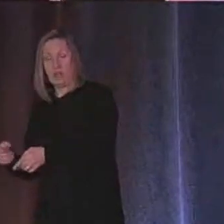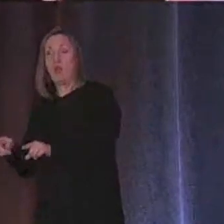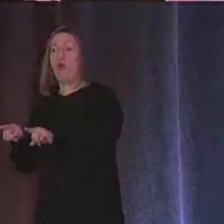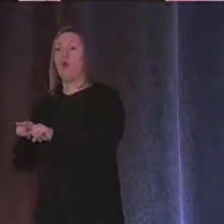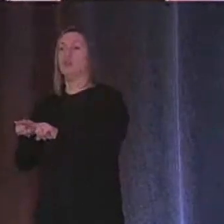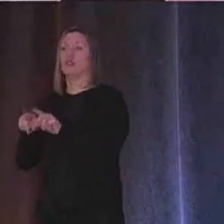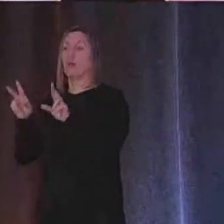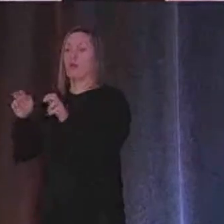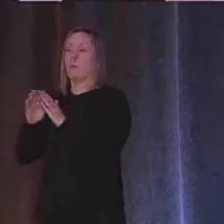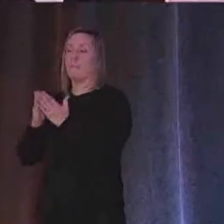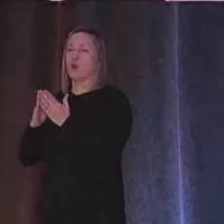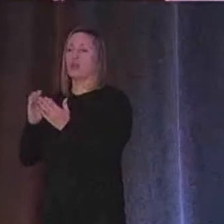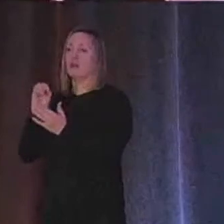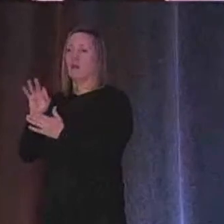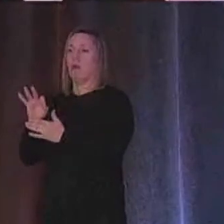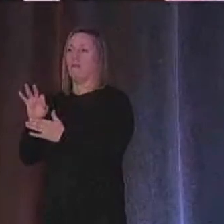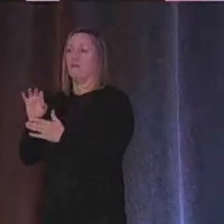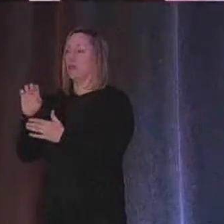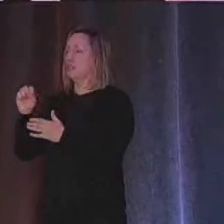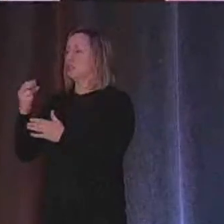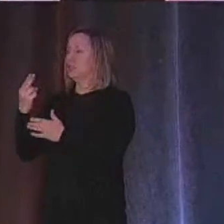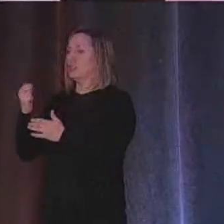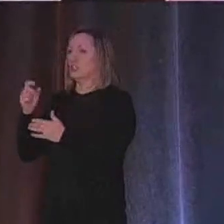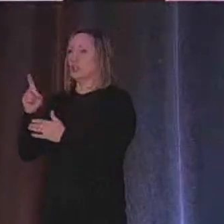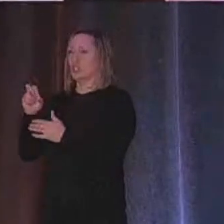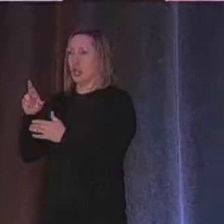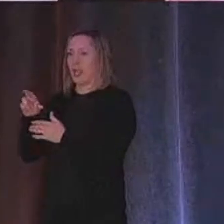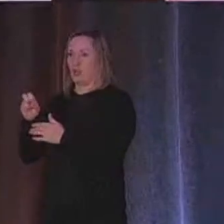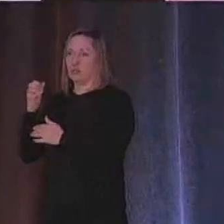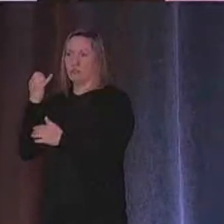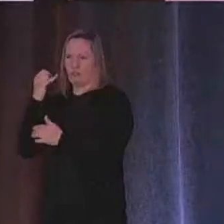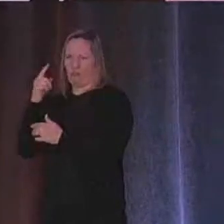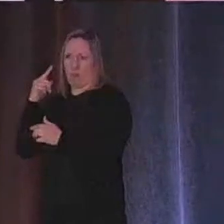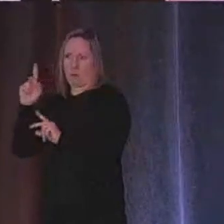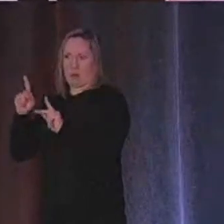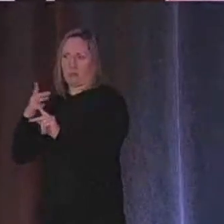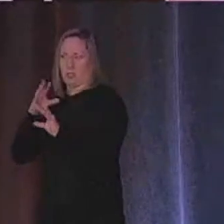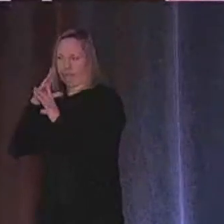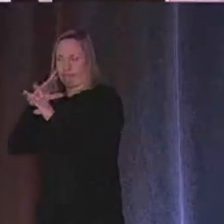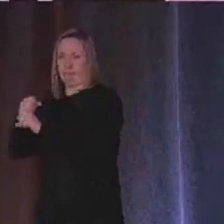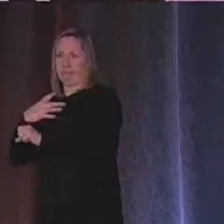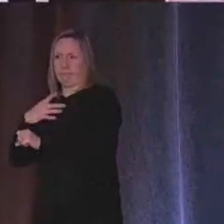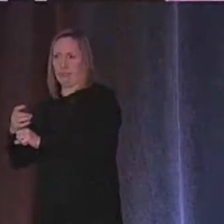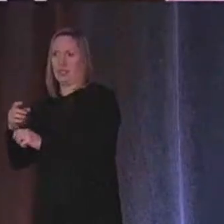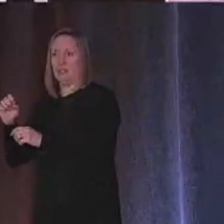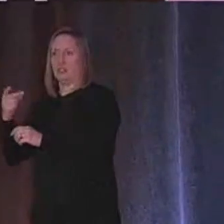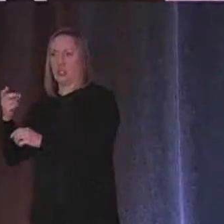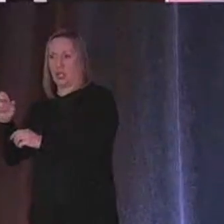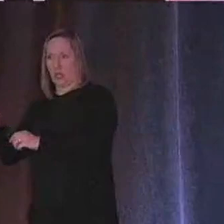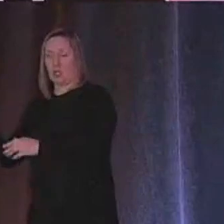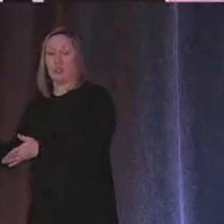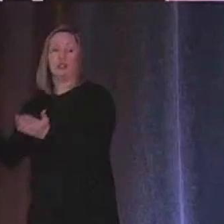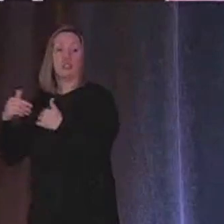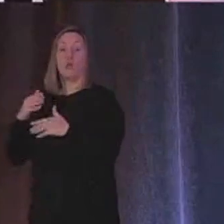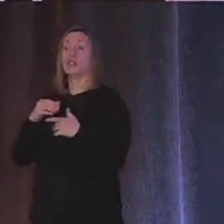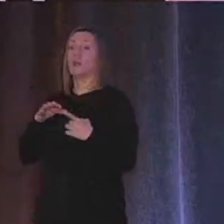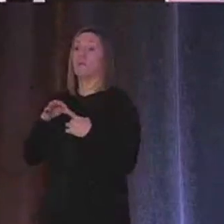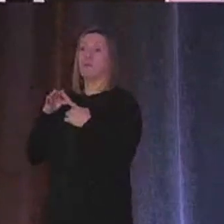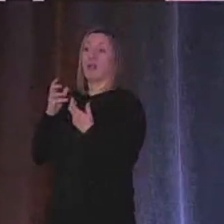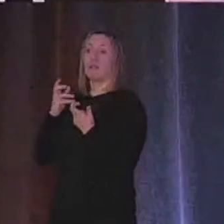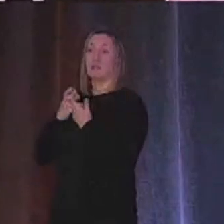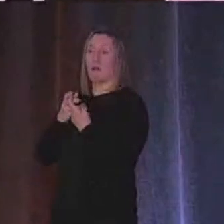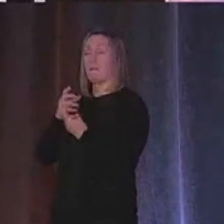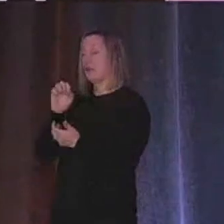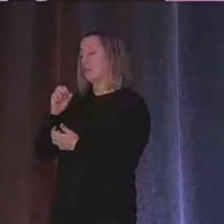that people are doing with shaders. So anyway, we're going to create a custom shader material. And then